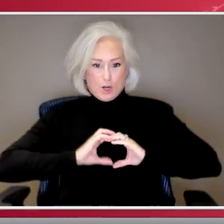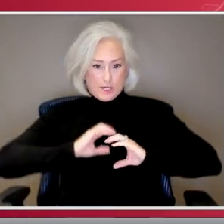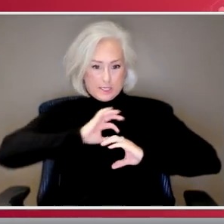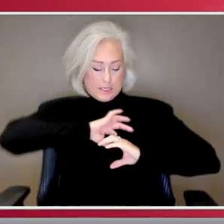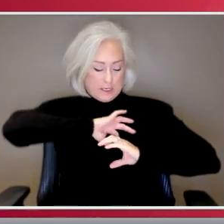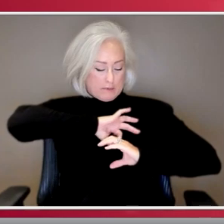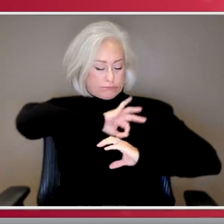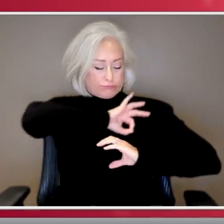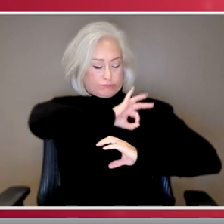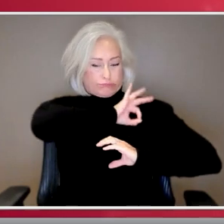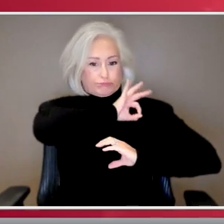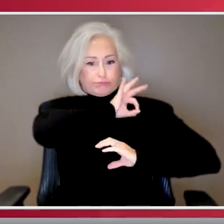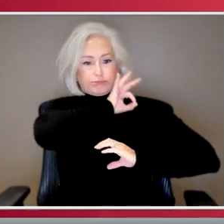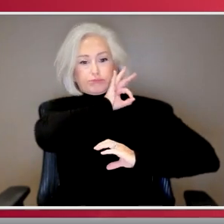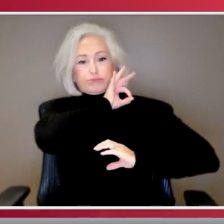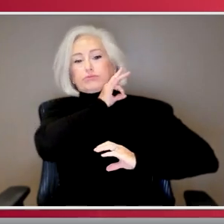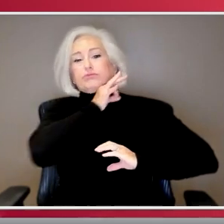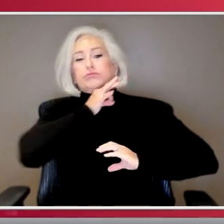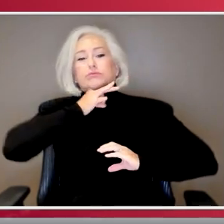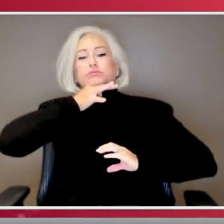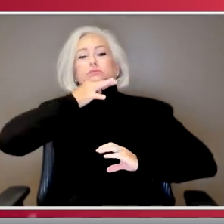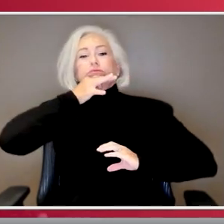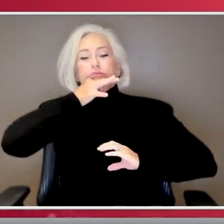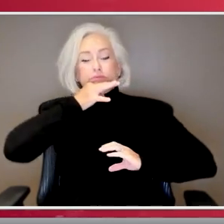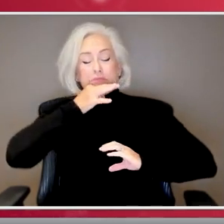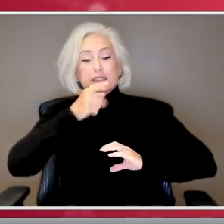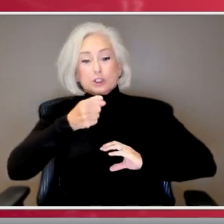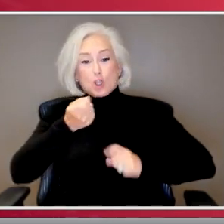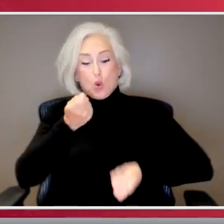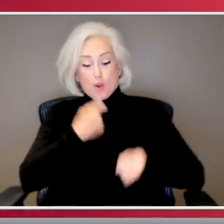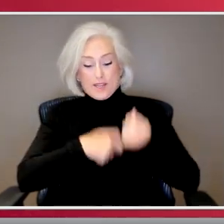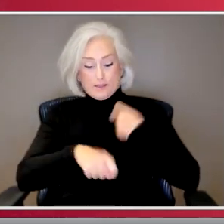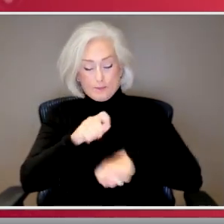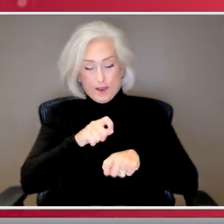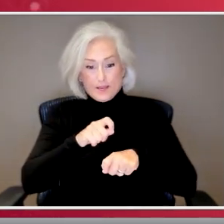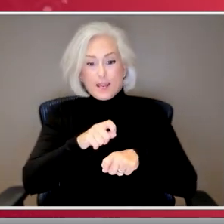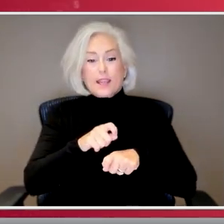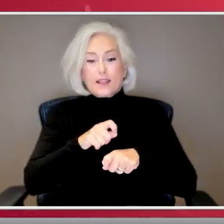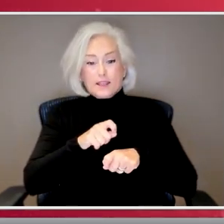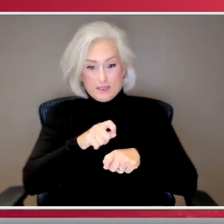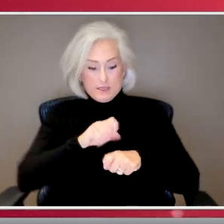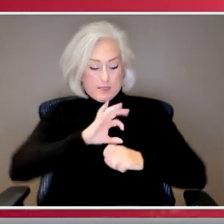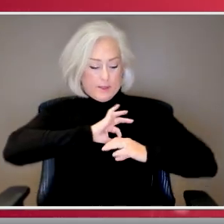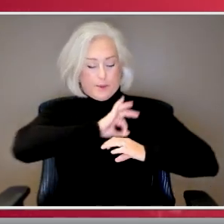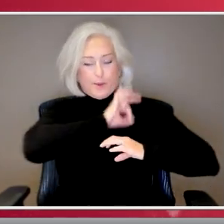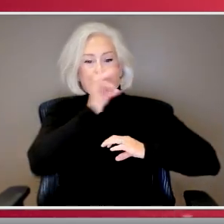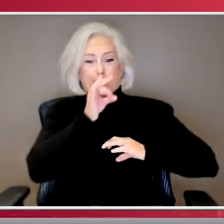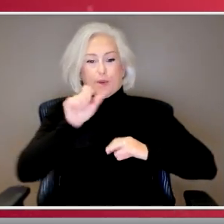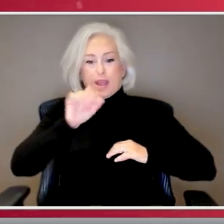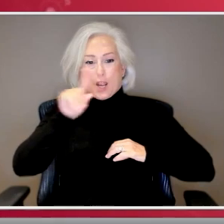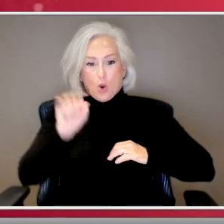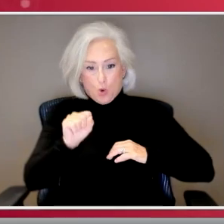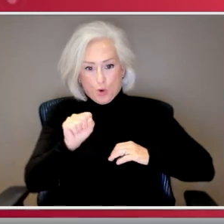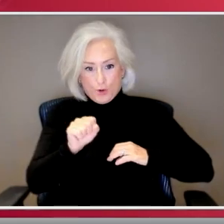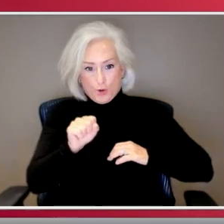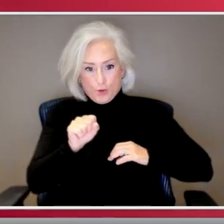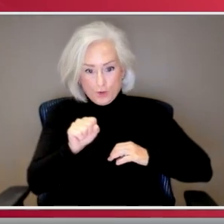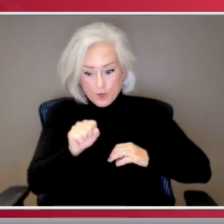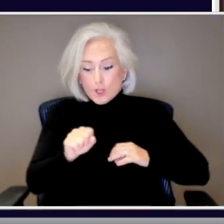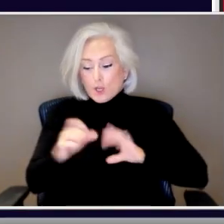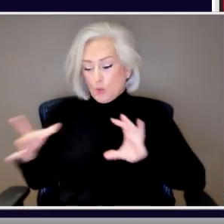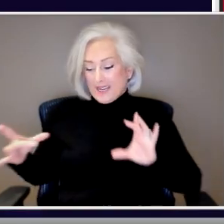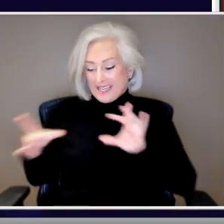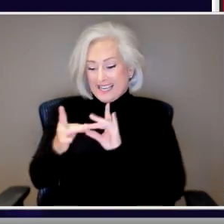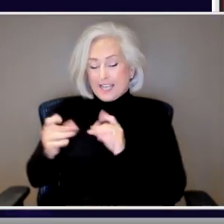than replacing the ascending aorta in this patient, we put the patient on cardiopulmonary bypass, dropped the pressure so we could clamp the side